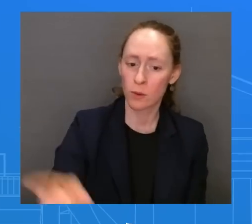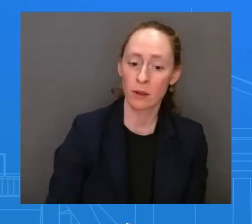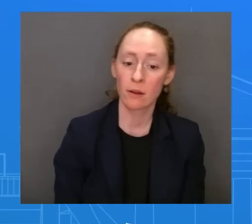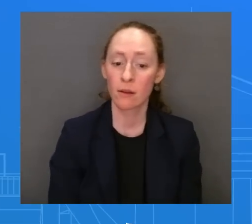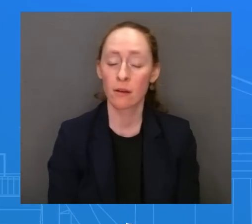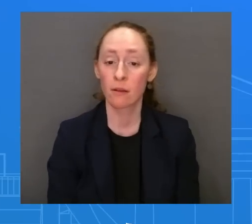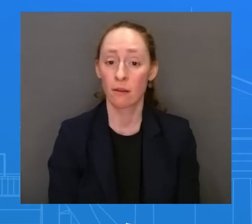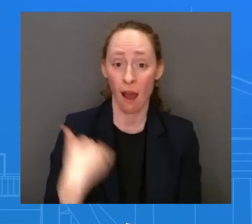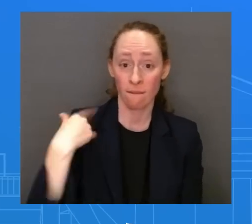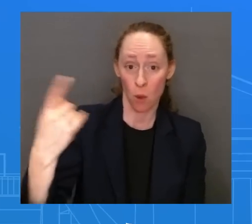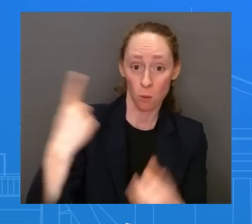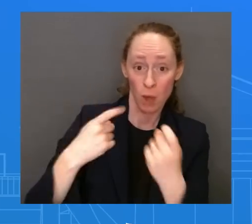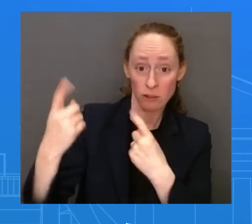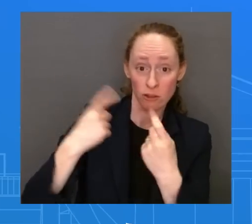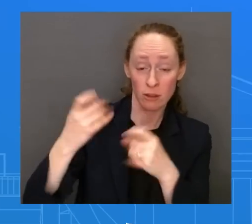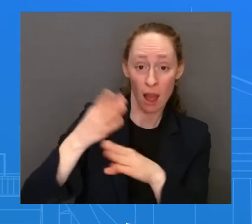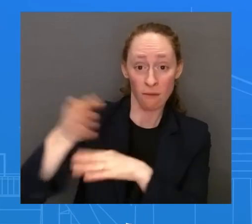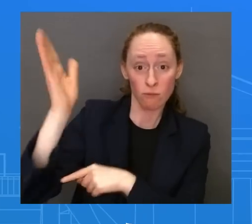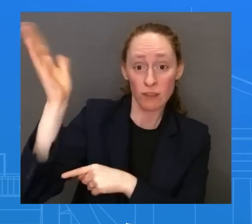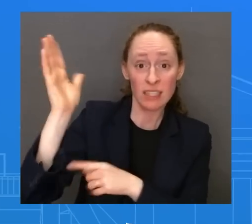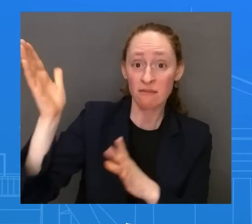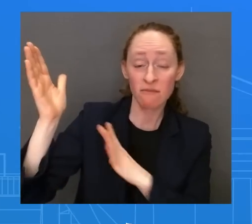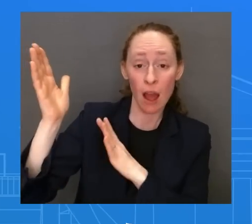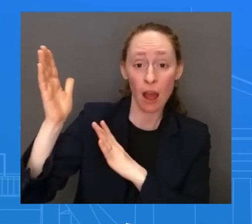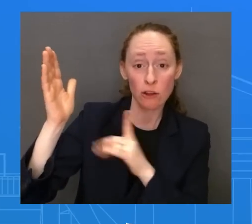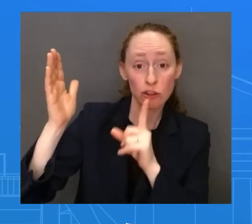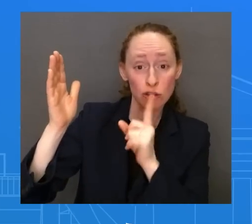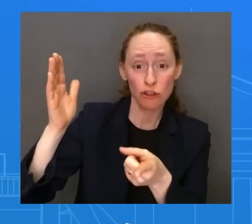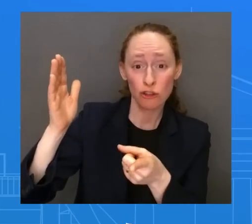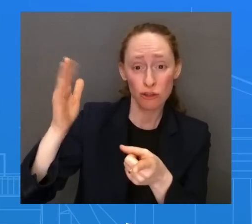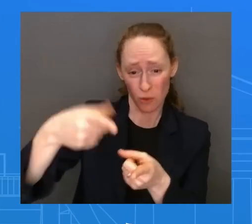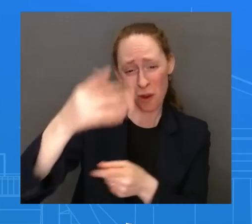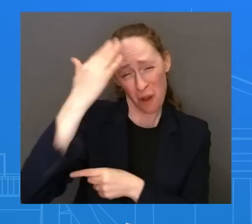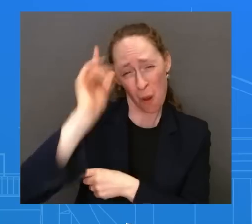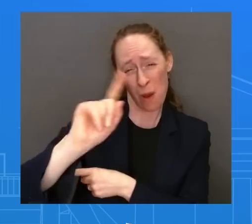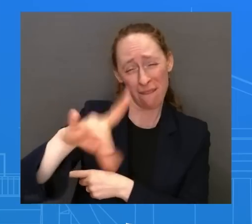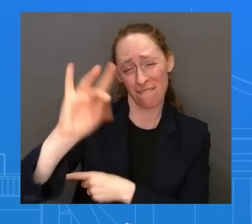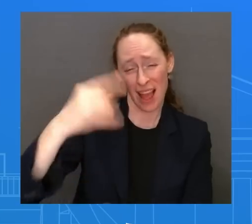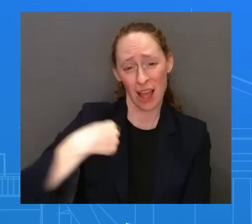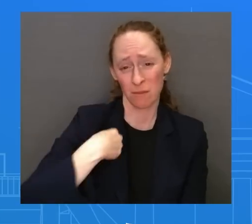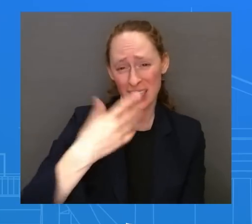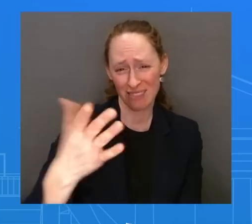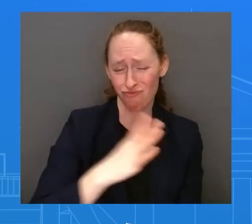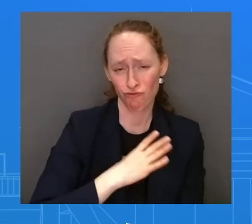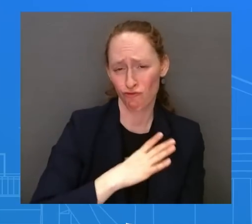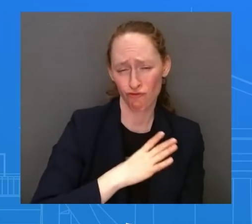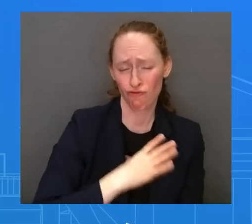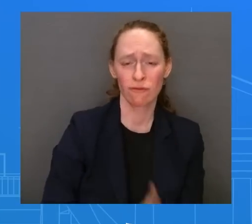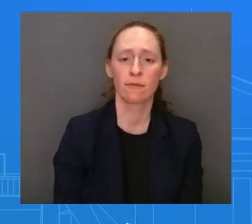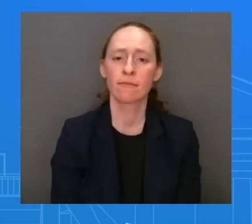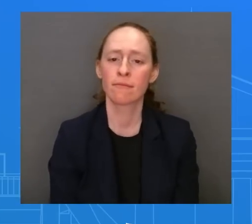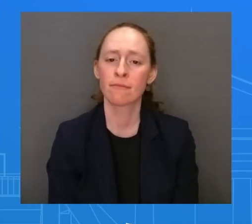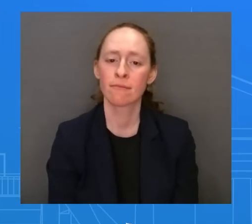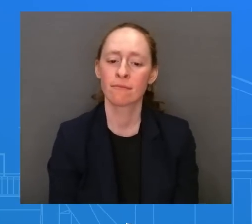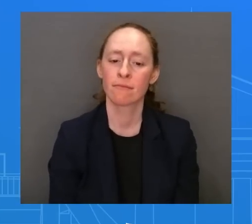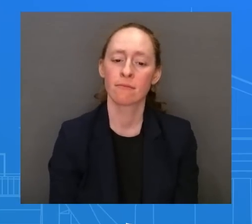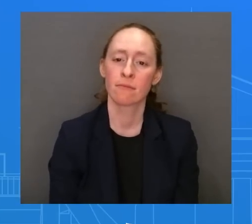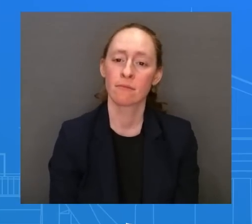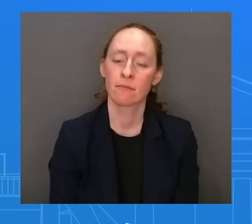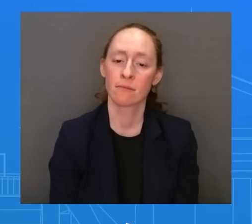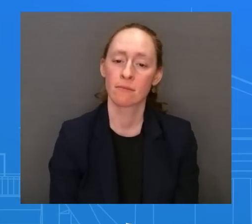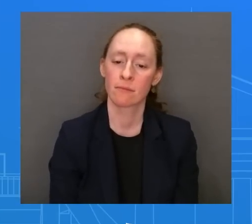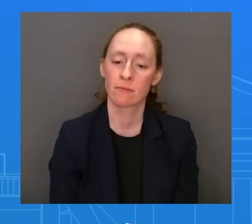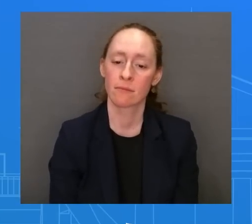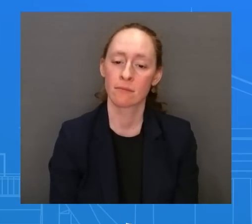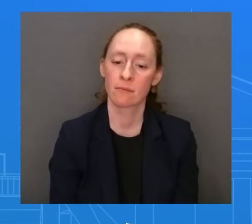after the briefing today you know how to get a hold of me we'll answer whatever you have I got two specific ones about what's in this document after speed read here I'm